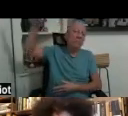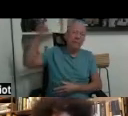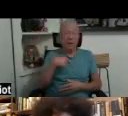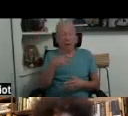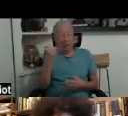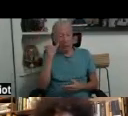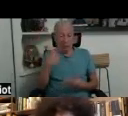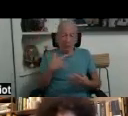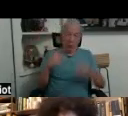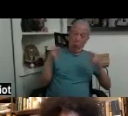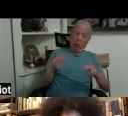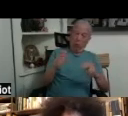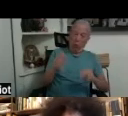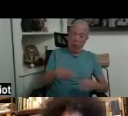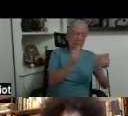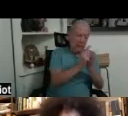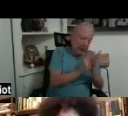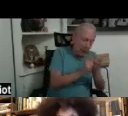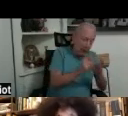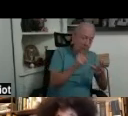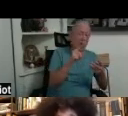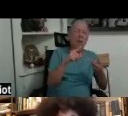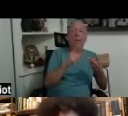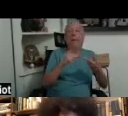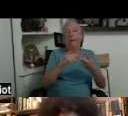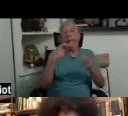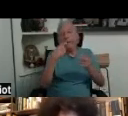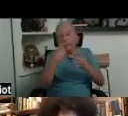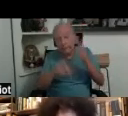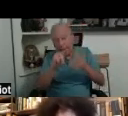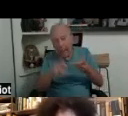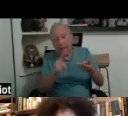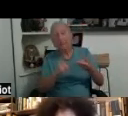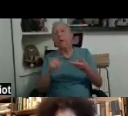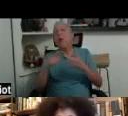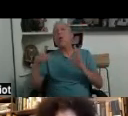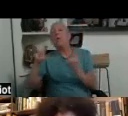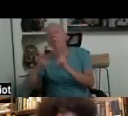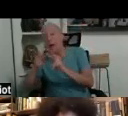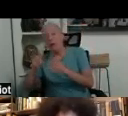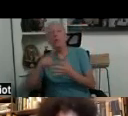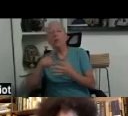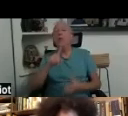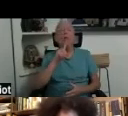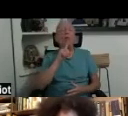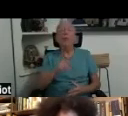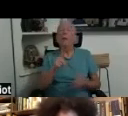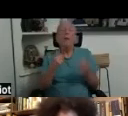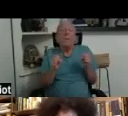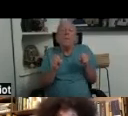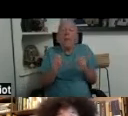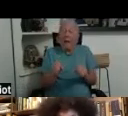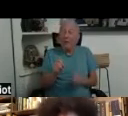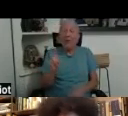a legal entity, a tax category, or a set of shared values, the real magic happens